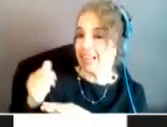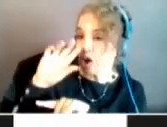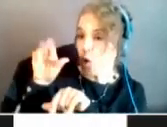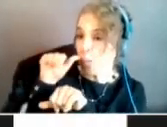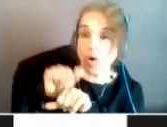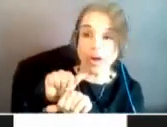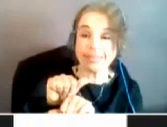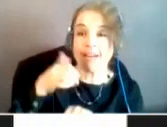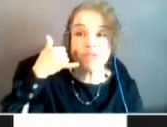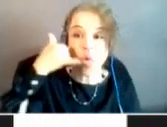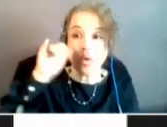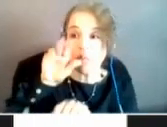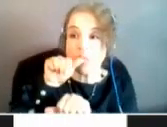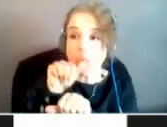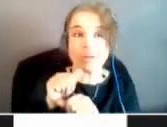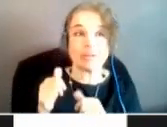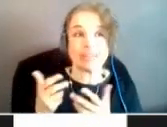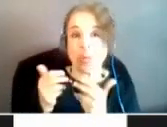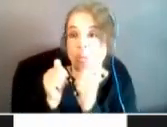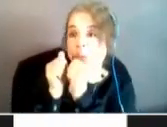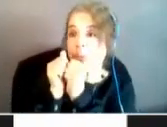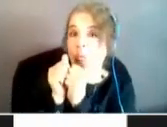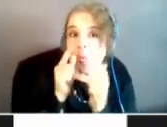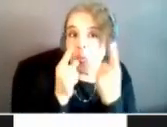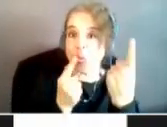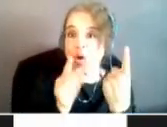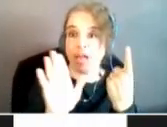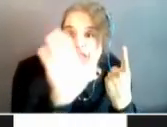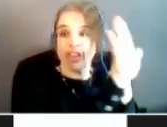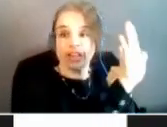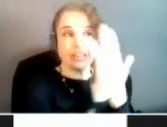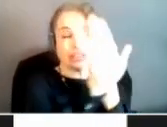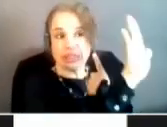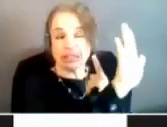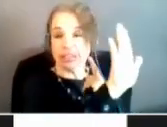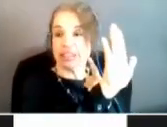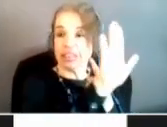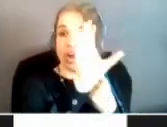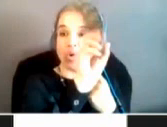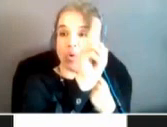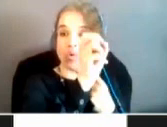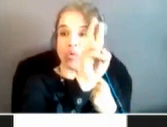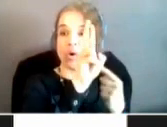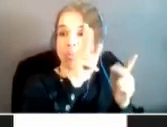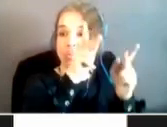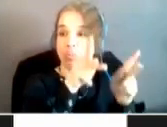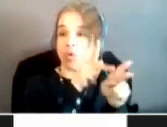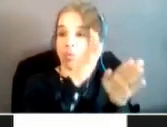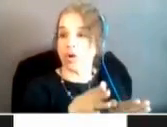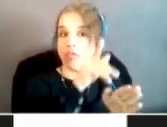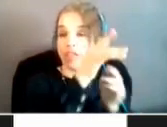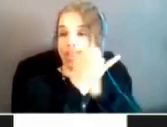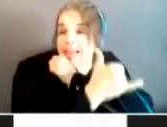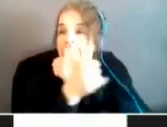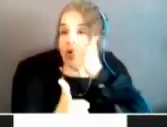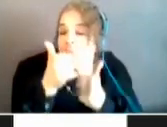you know, even a phone appointment with one of their, you know, one of the coroners for that county